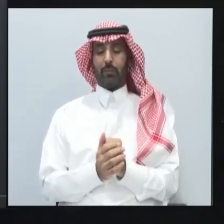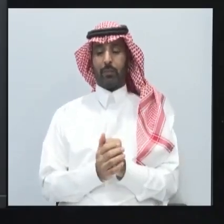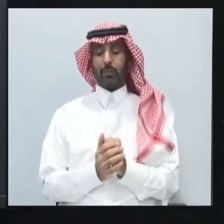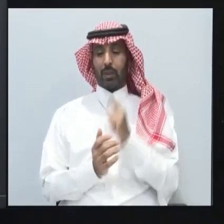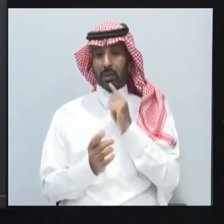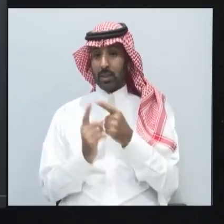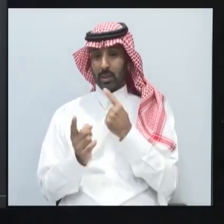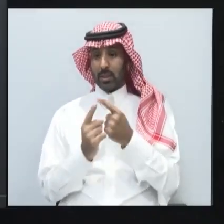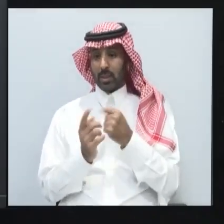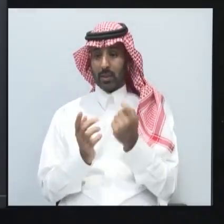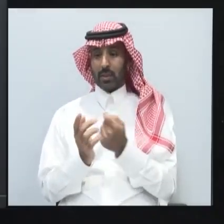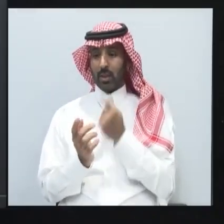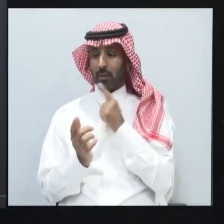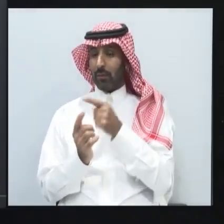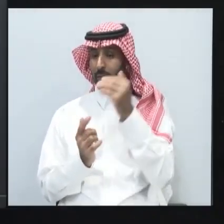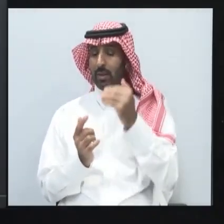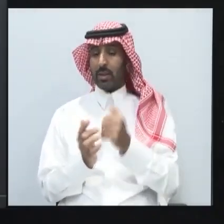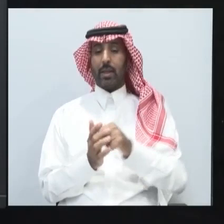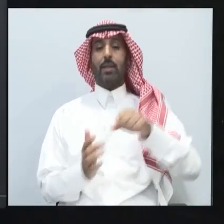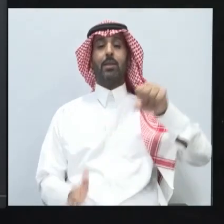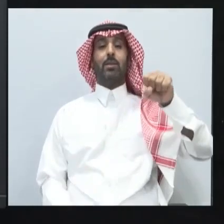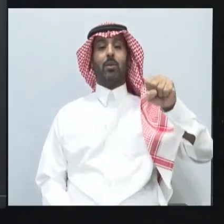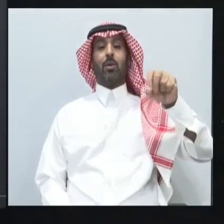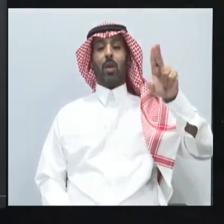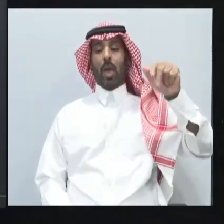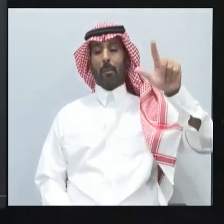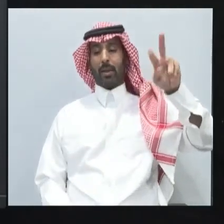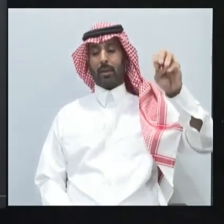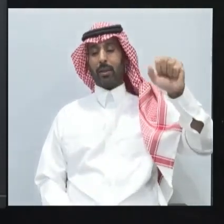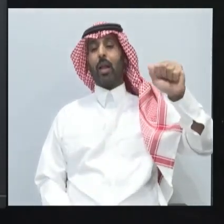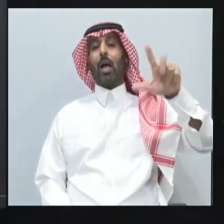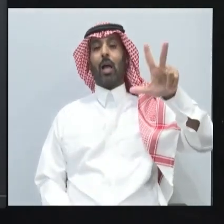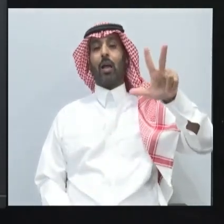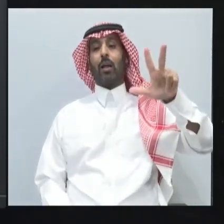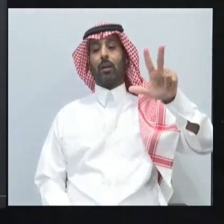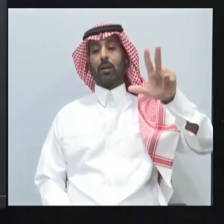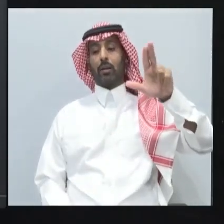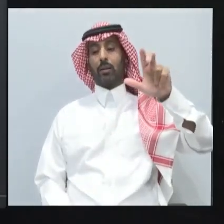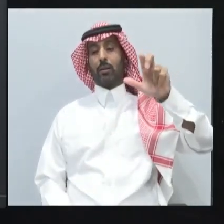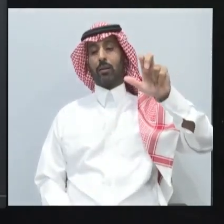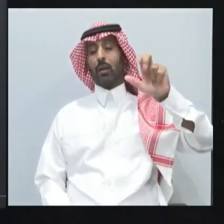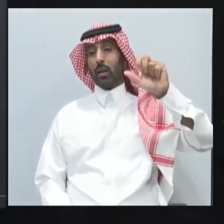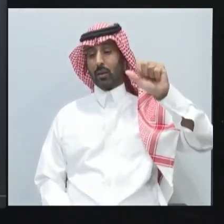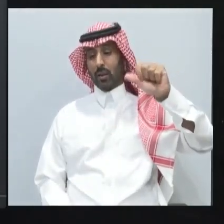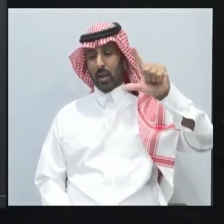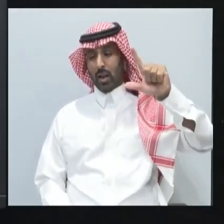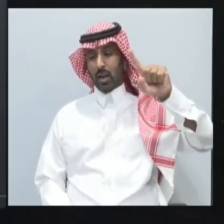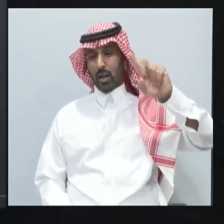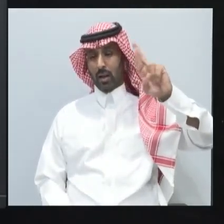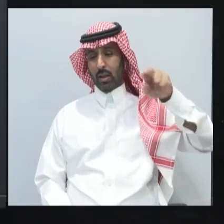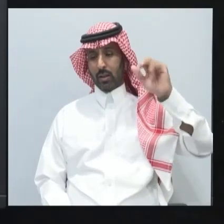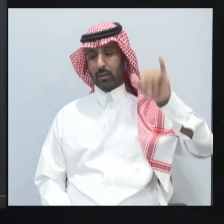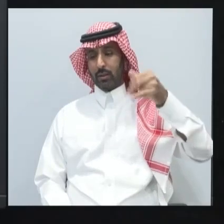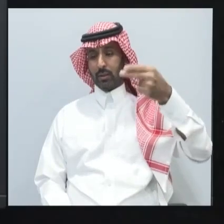when we discussed the reading of Sheikh Saman al-Rajhi. Now, it is important to just order your points or the